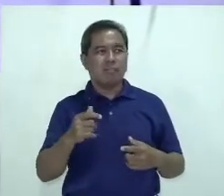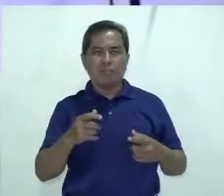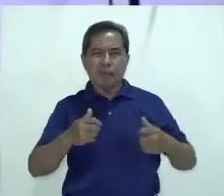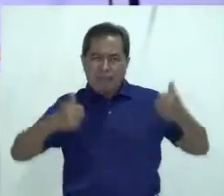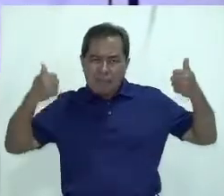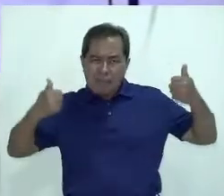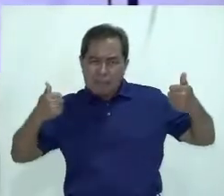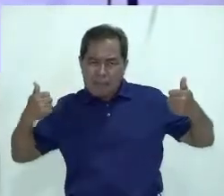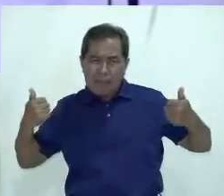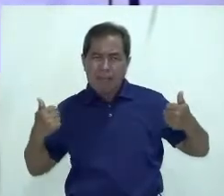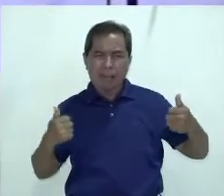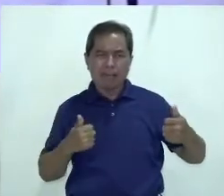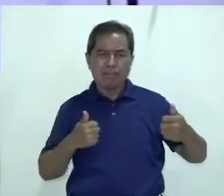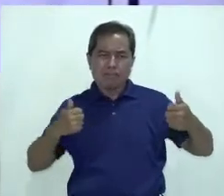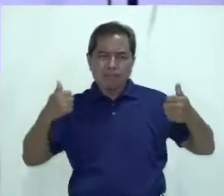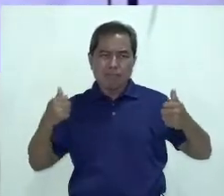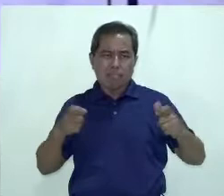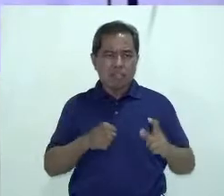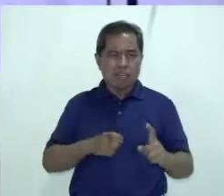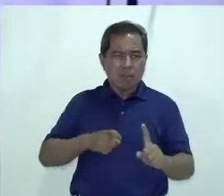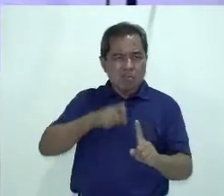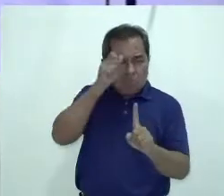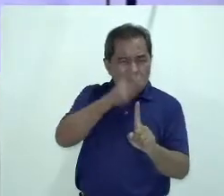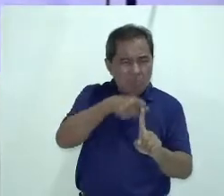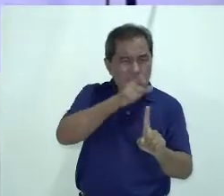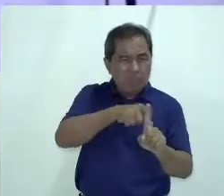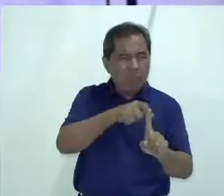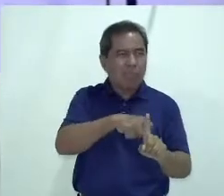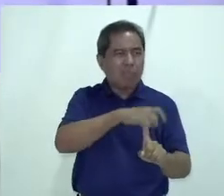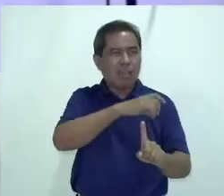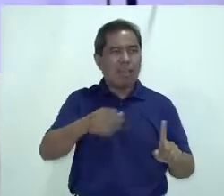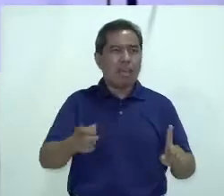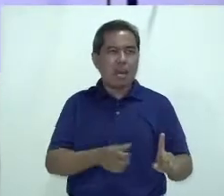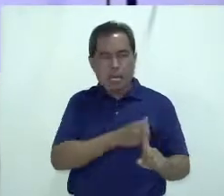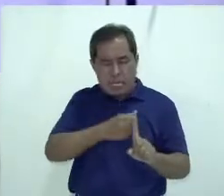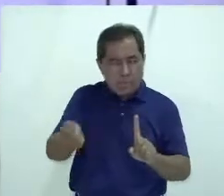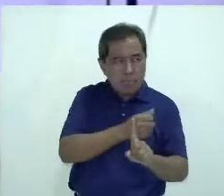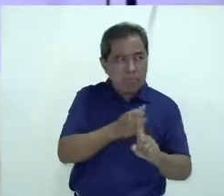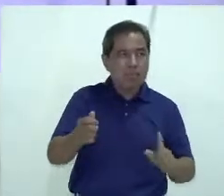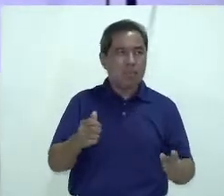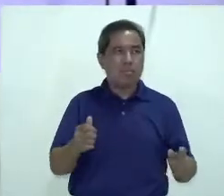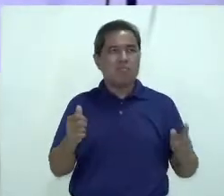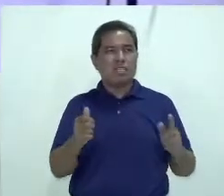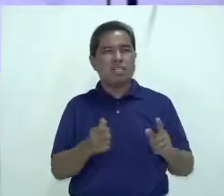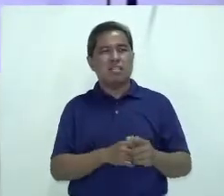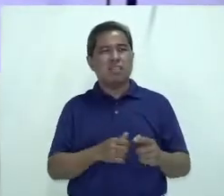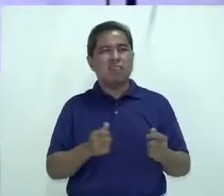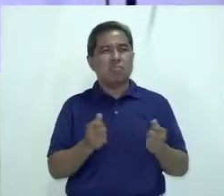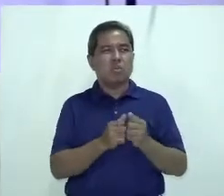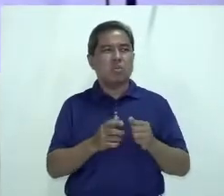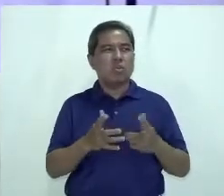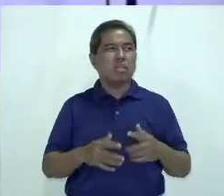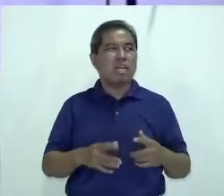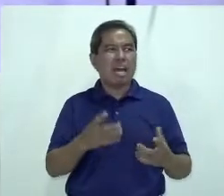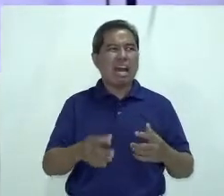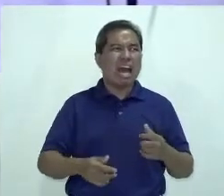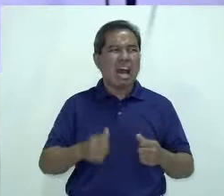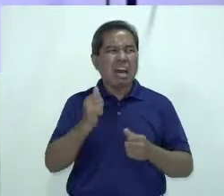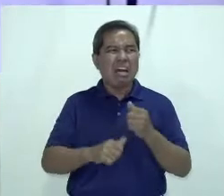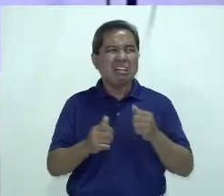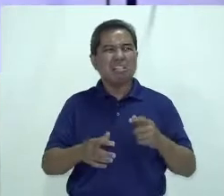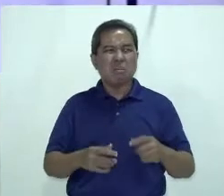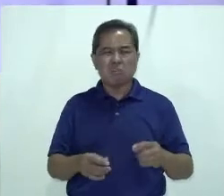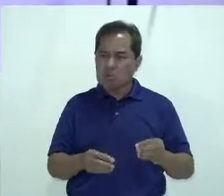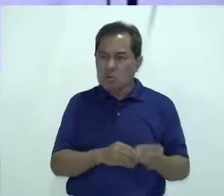the magistrates ordered them to be stripped and beaten with rods. After they had been severely